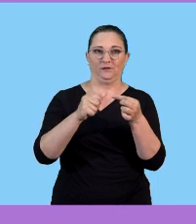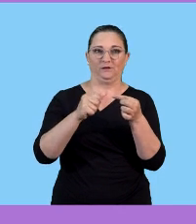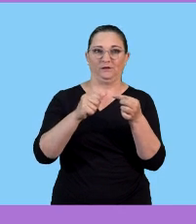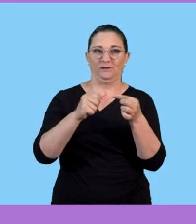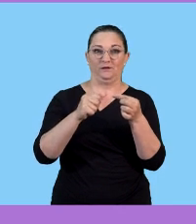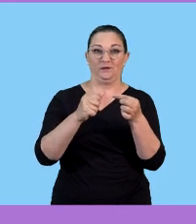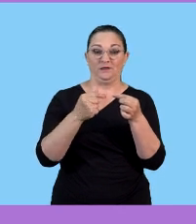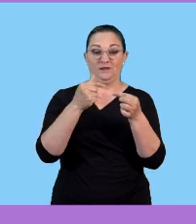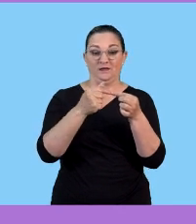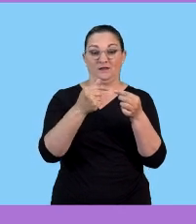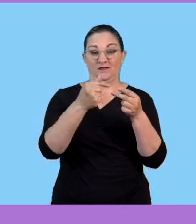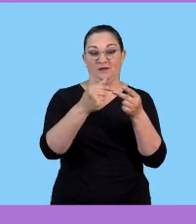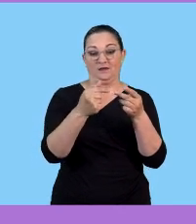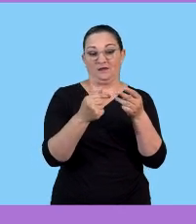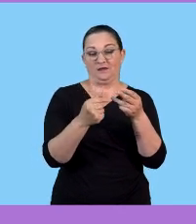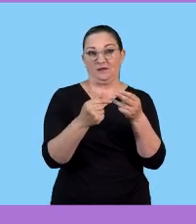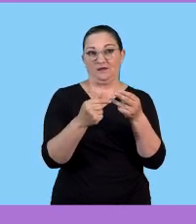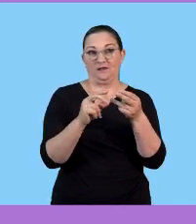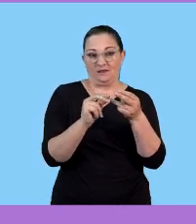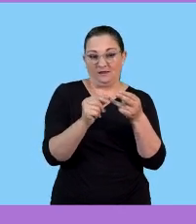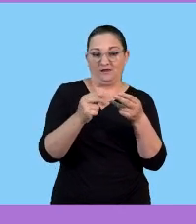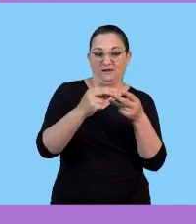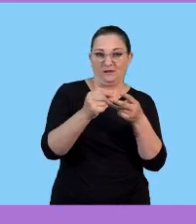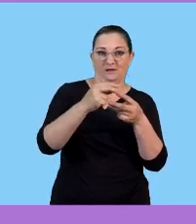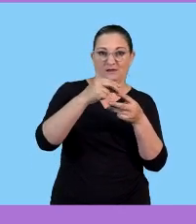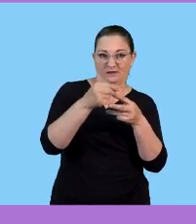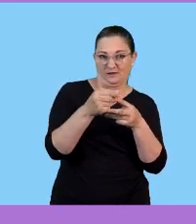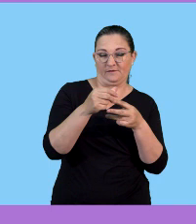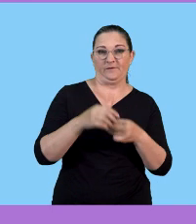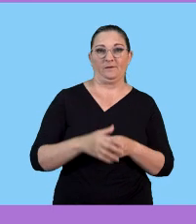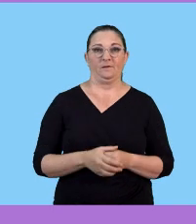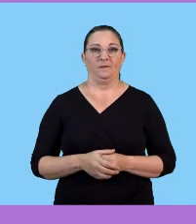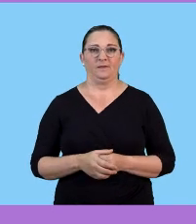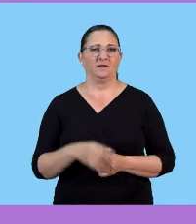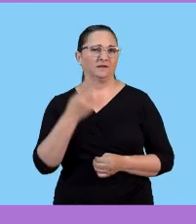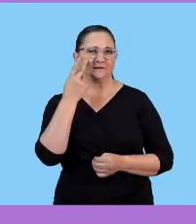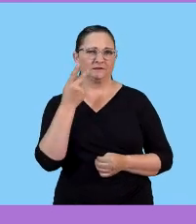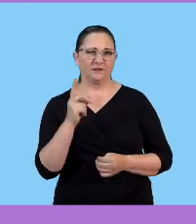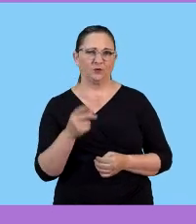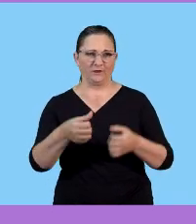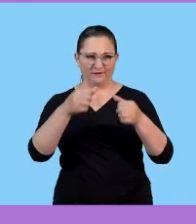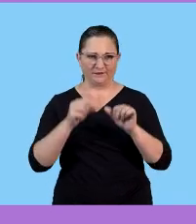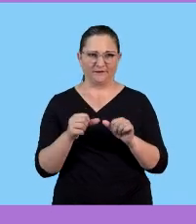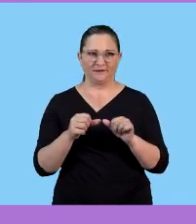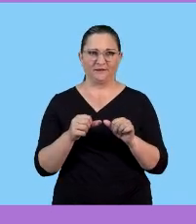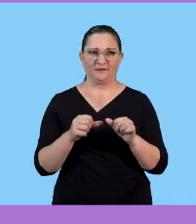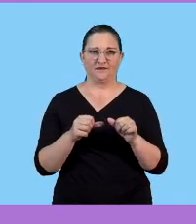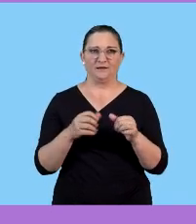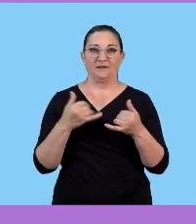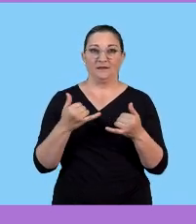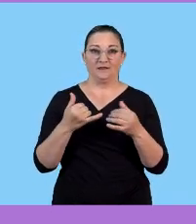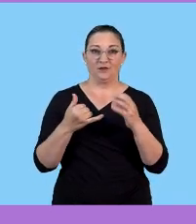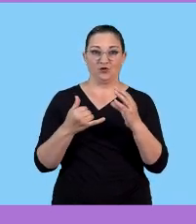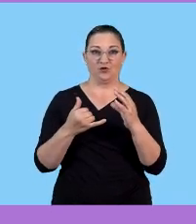Until each strand is tight. Okay, step 2. Now what do we see is happening at step 3? Remove